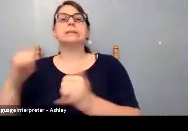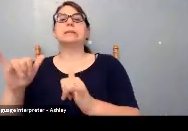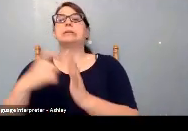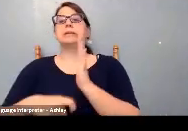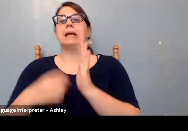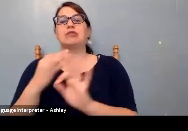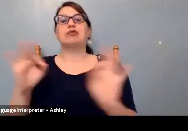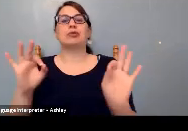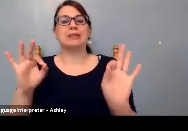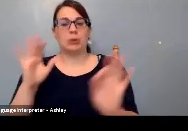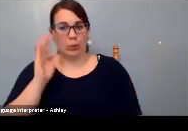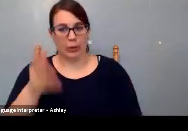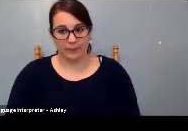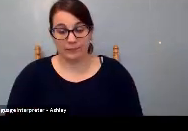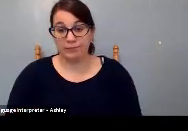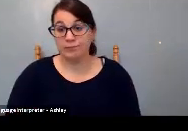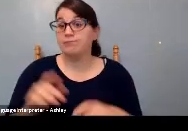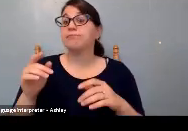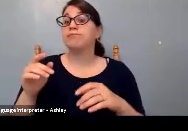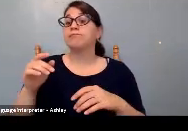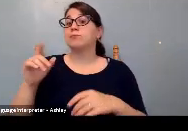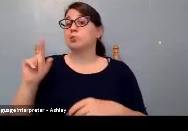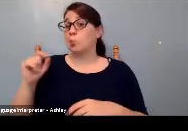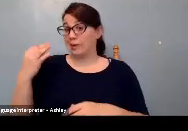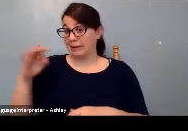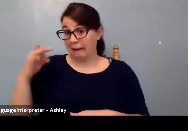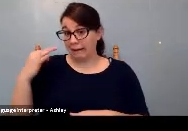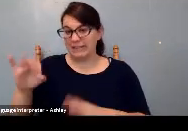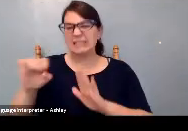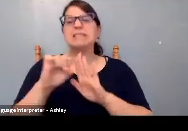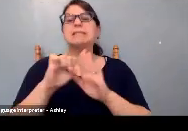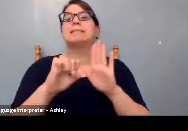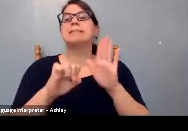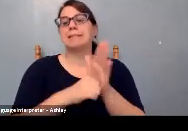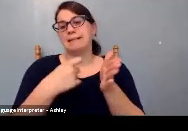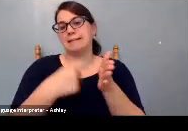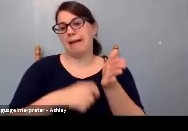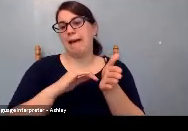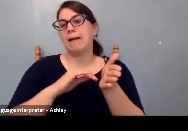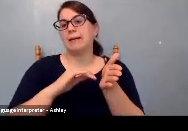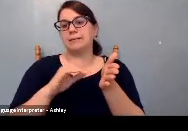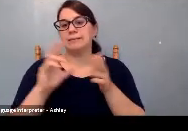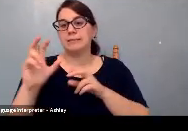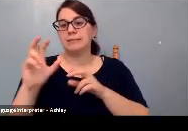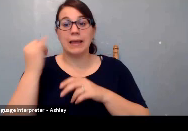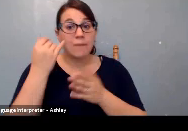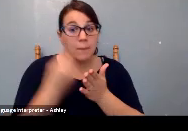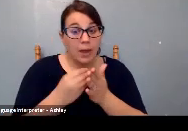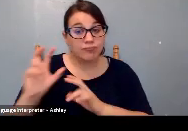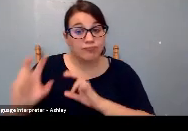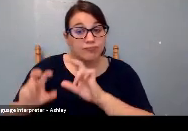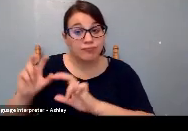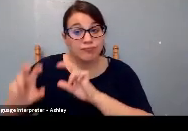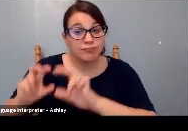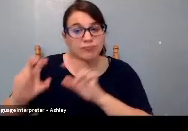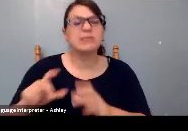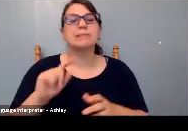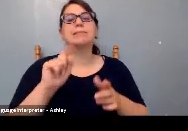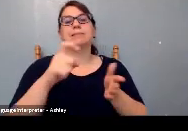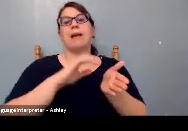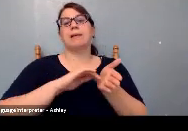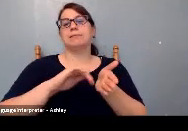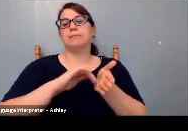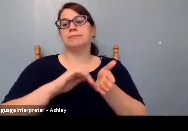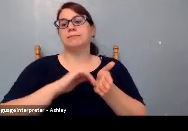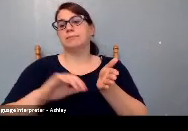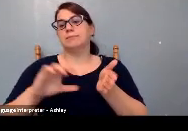as of 2019, state tax deduction for contributions made to ABLE accounts by the West Virginia state resident